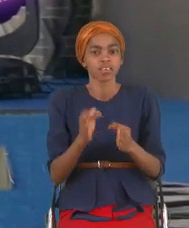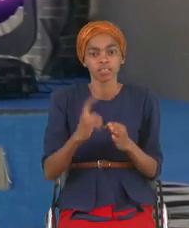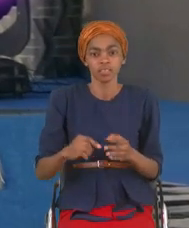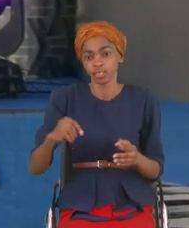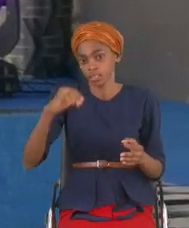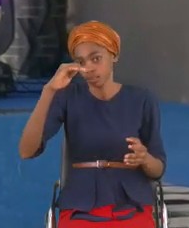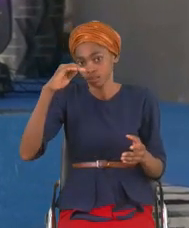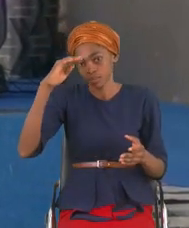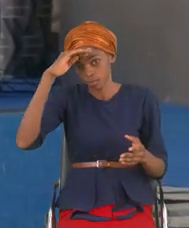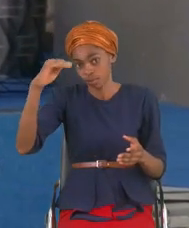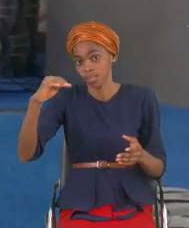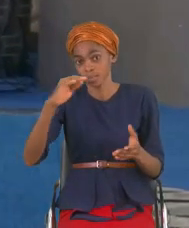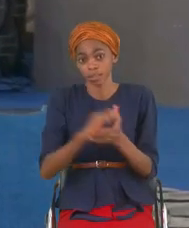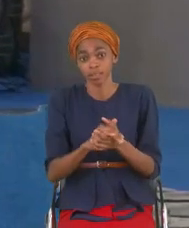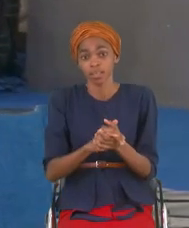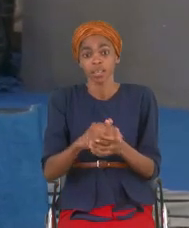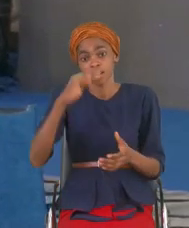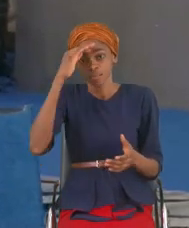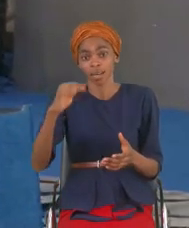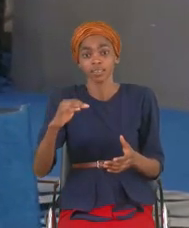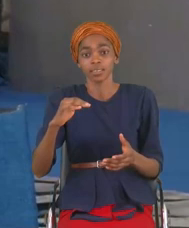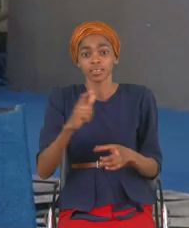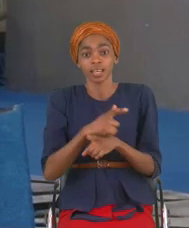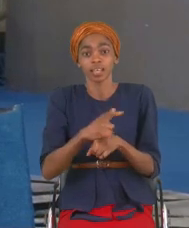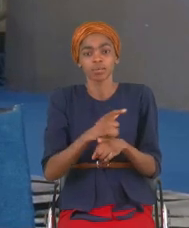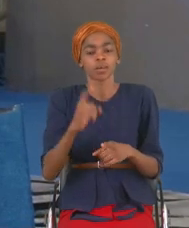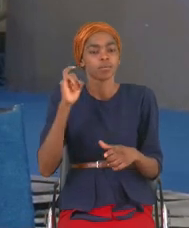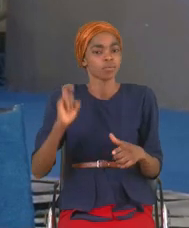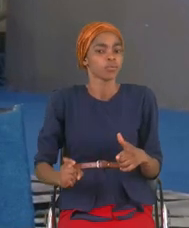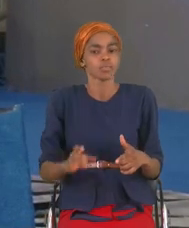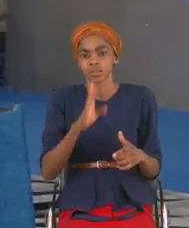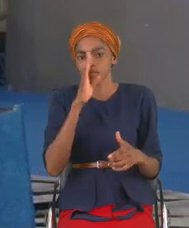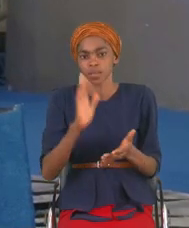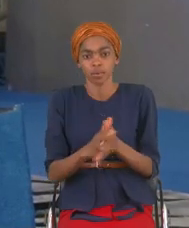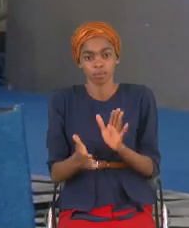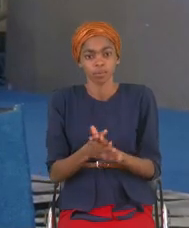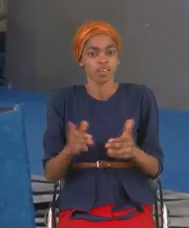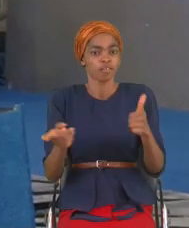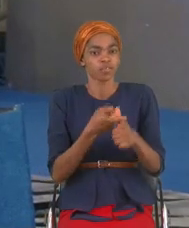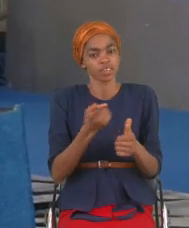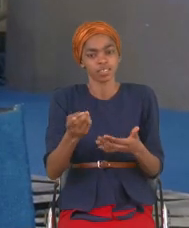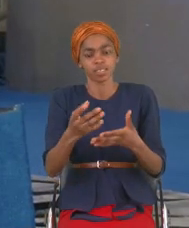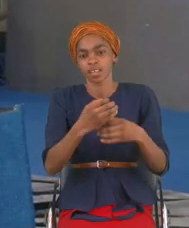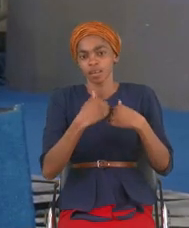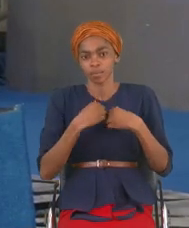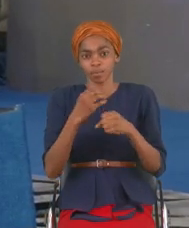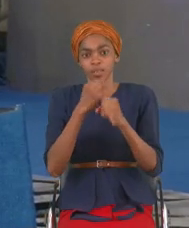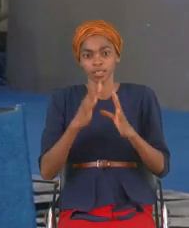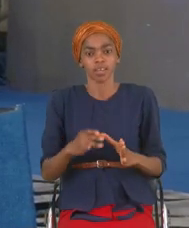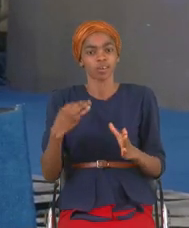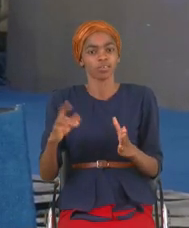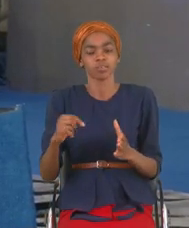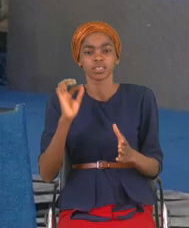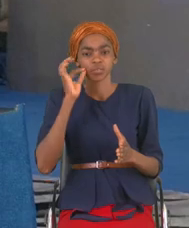that liberates must be false particular of the fruits but seven tells